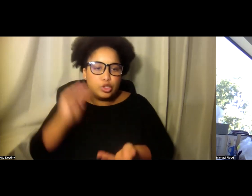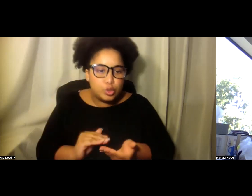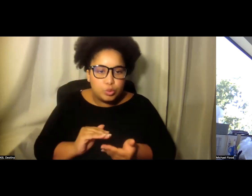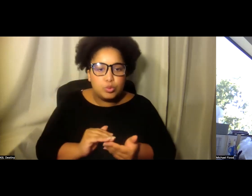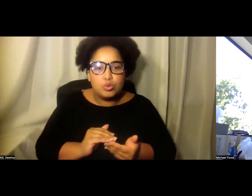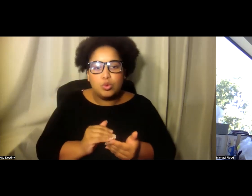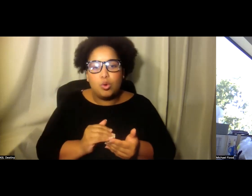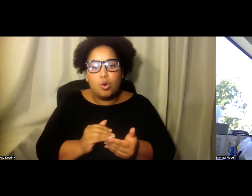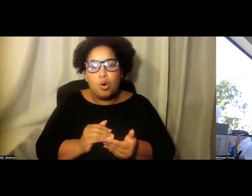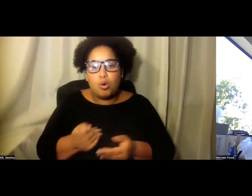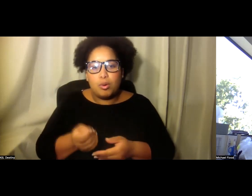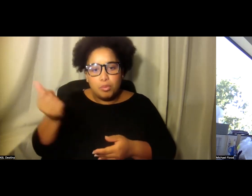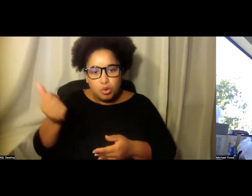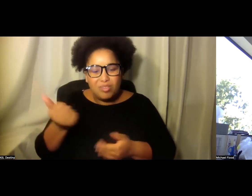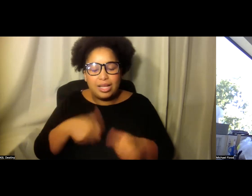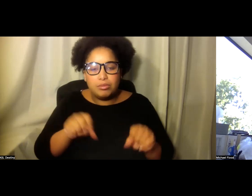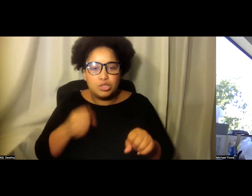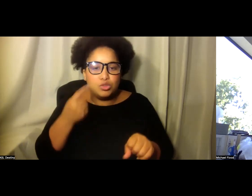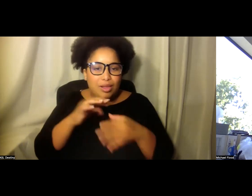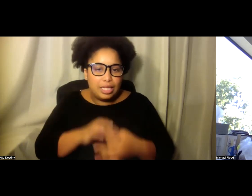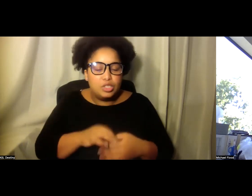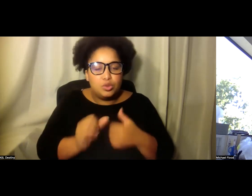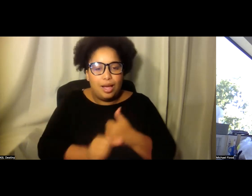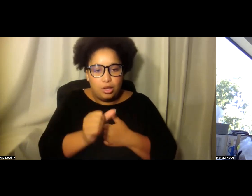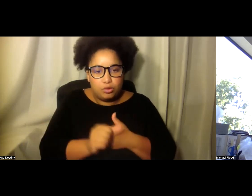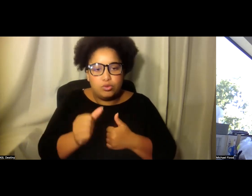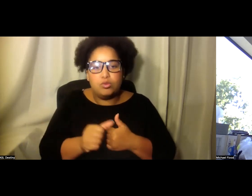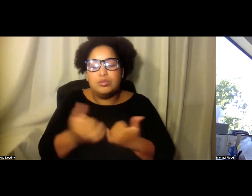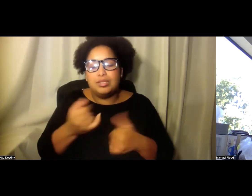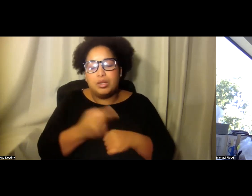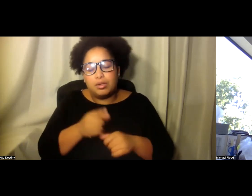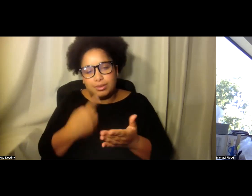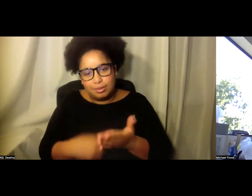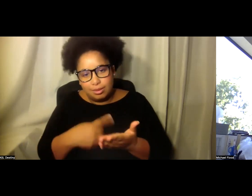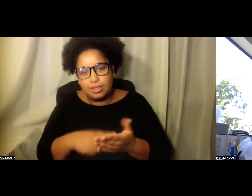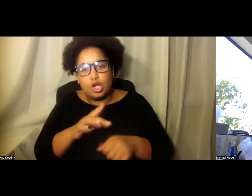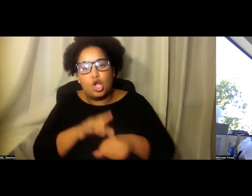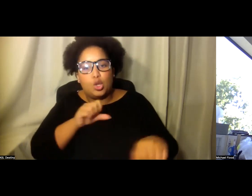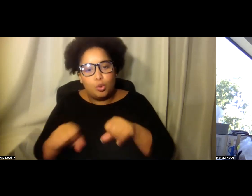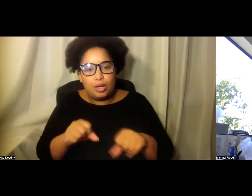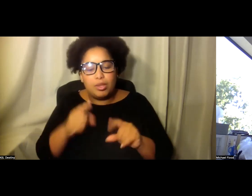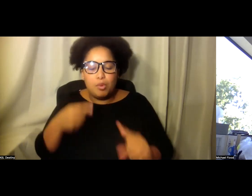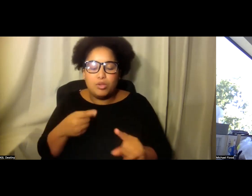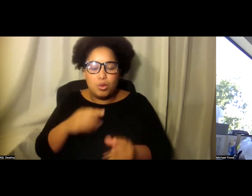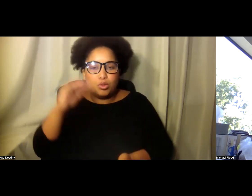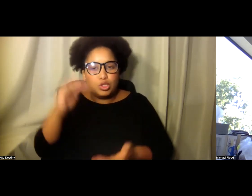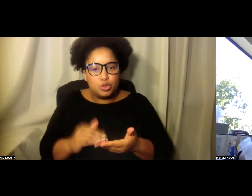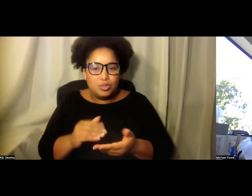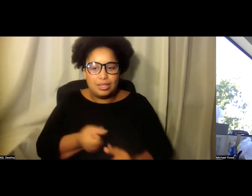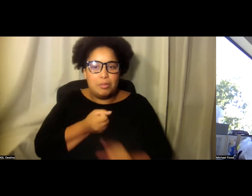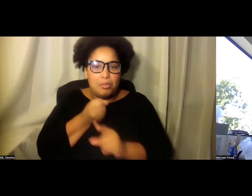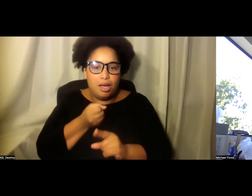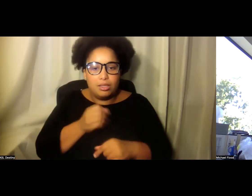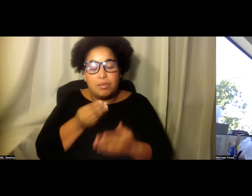your potential for these hazards. In the case of earthquake, we're talking a lot about today, from impacting you. So the money